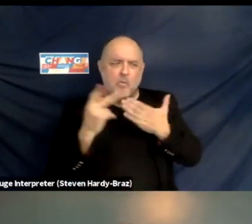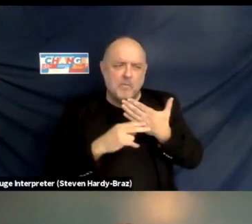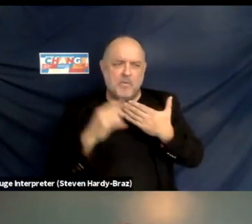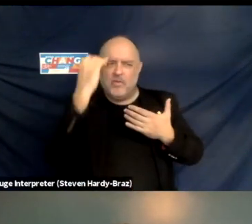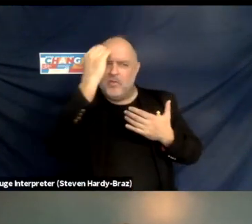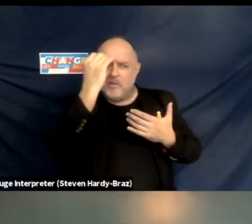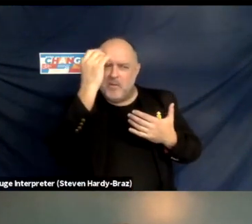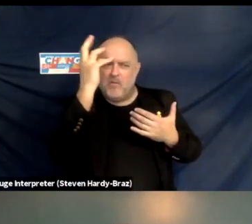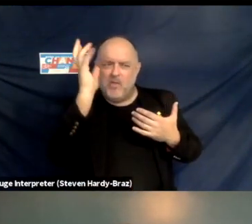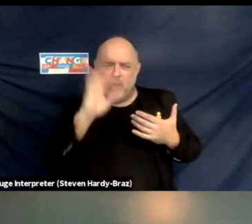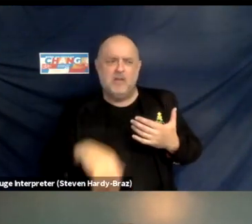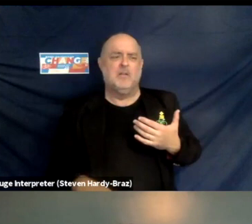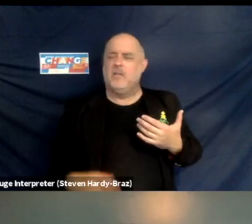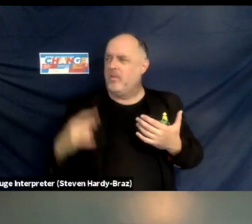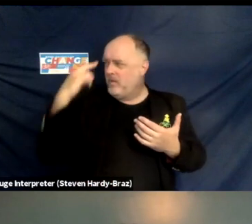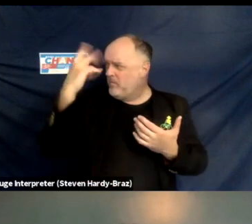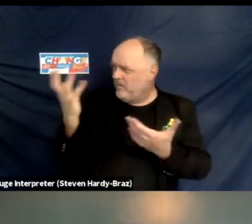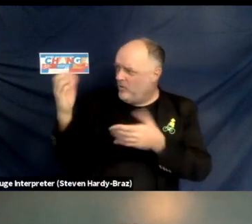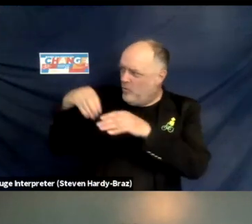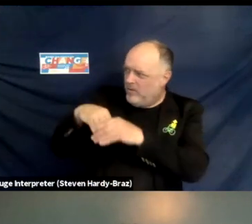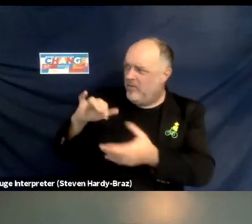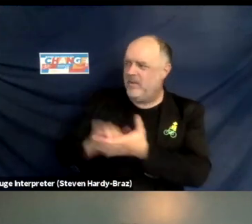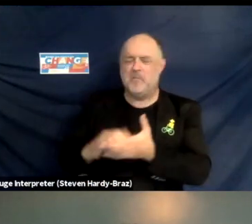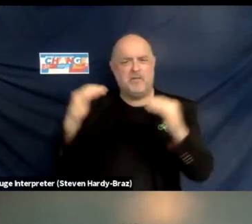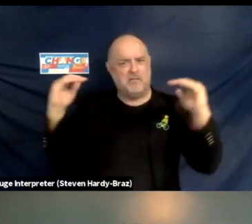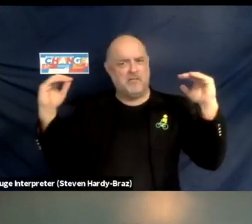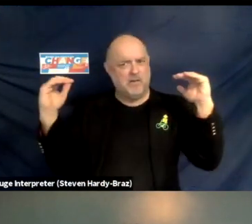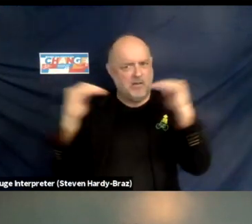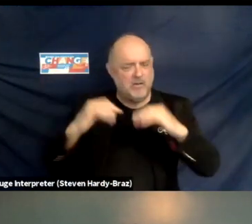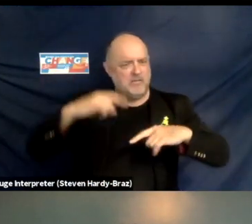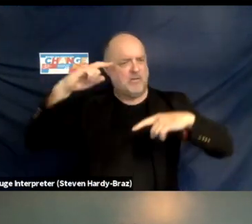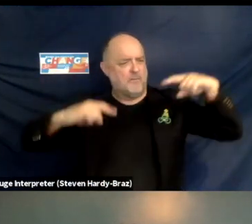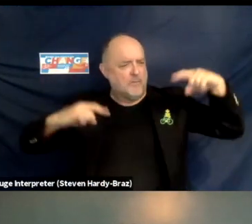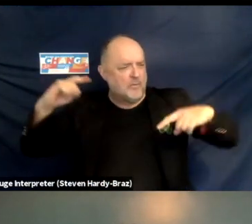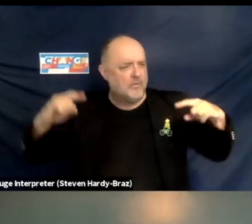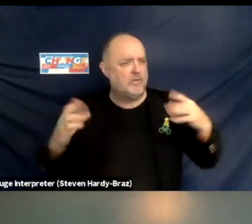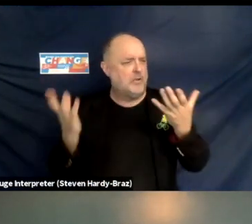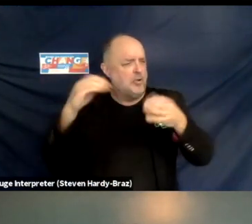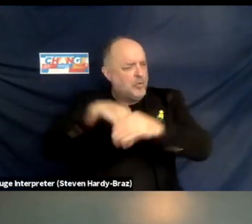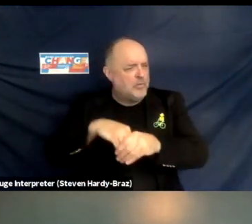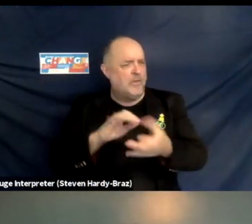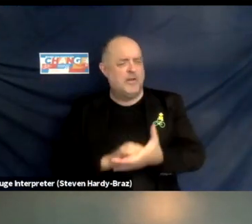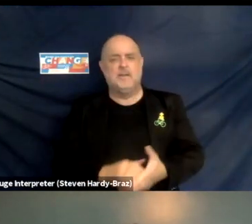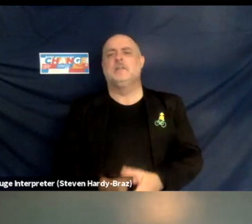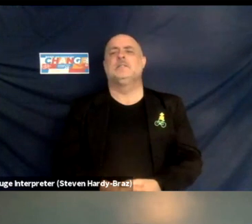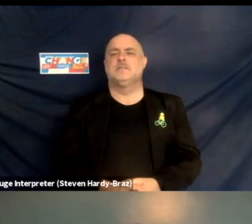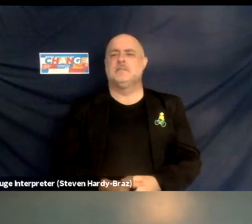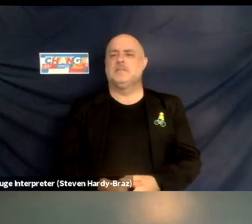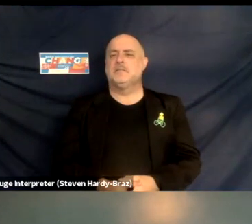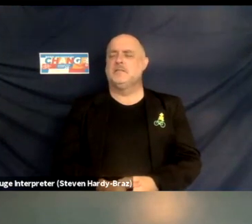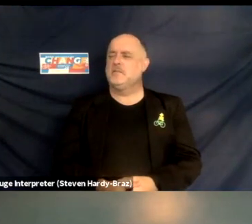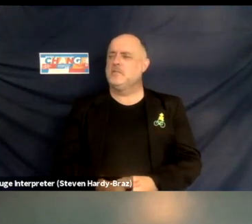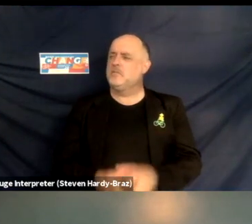including that of equity, diversity, inclusion as a lens through which we look at all of our